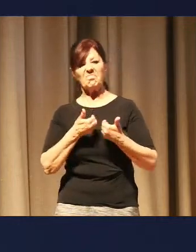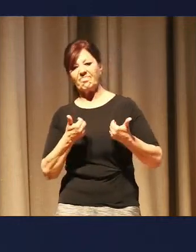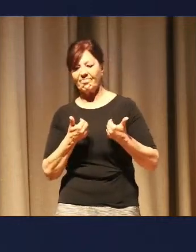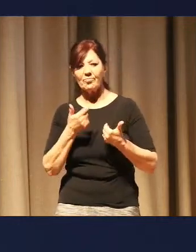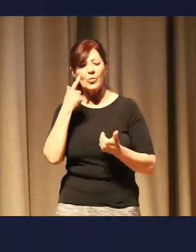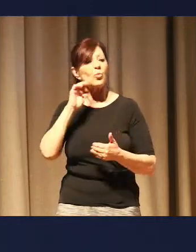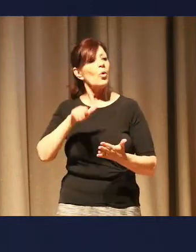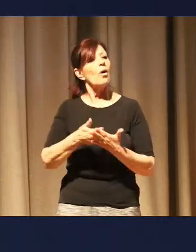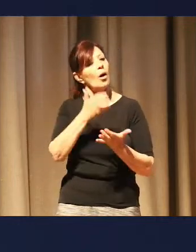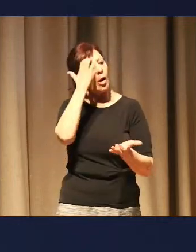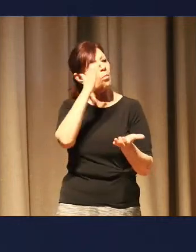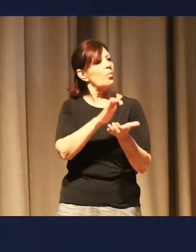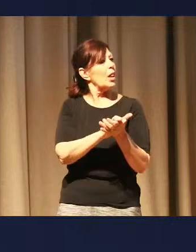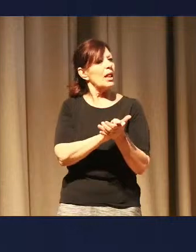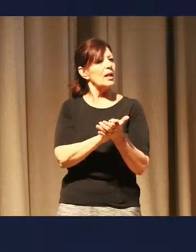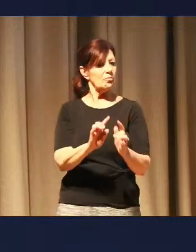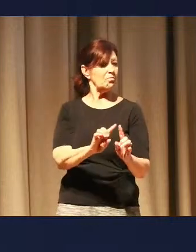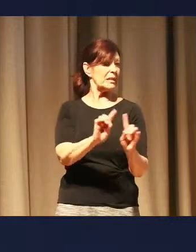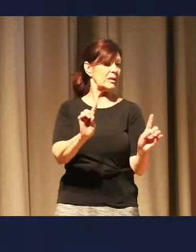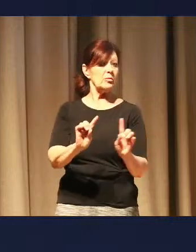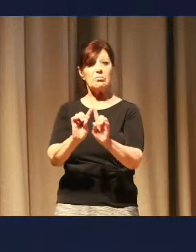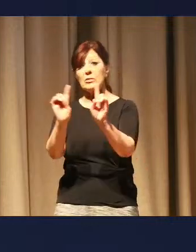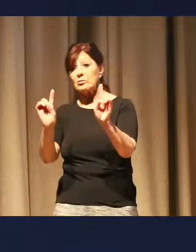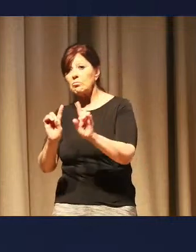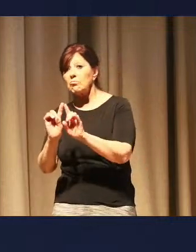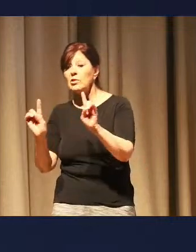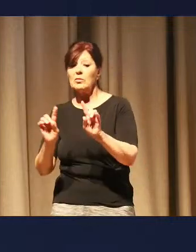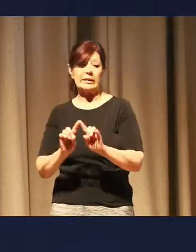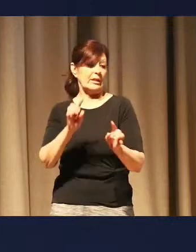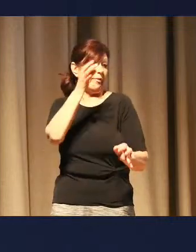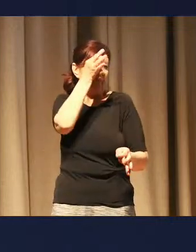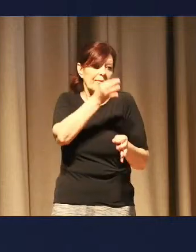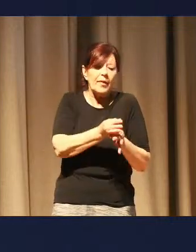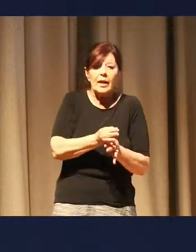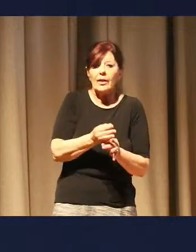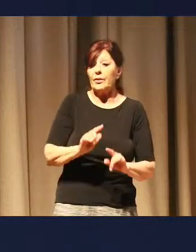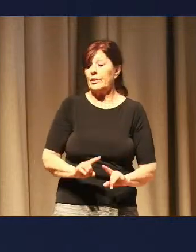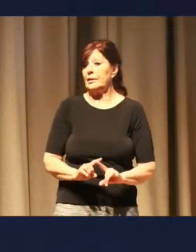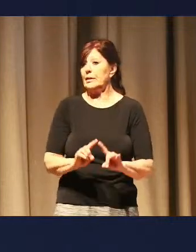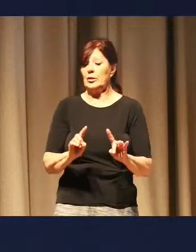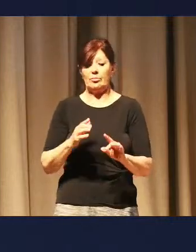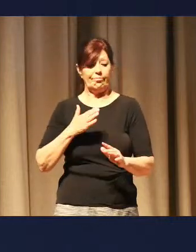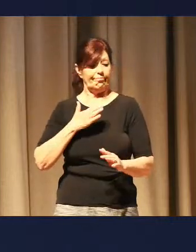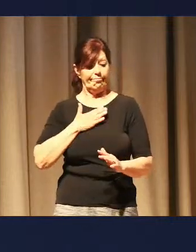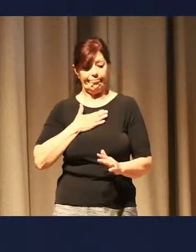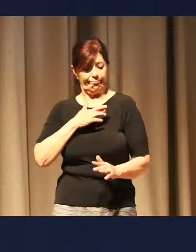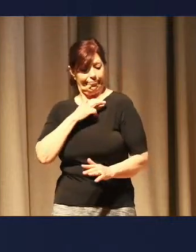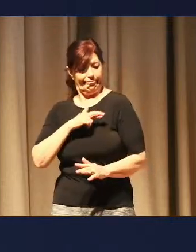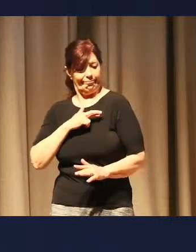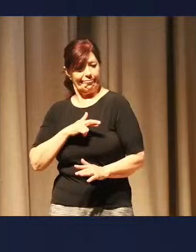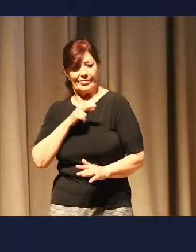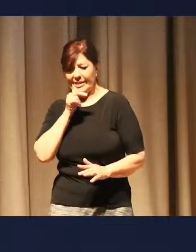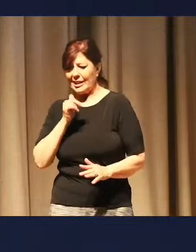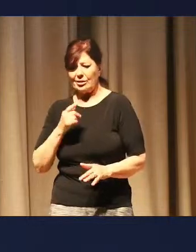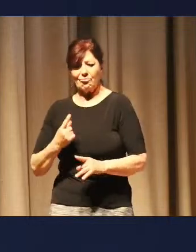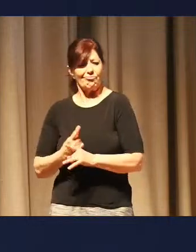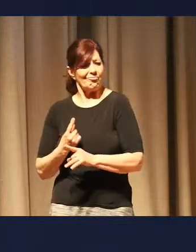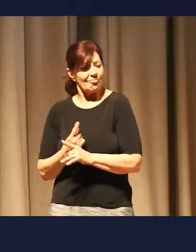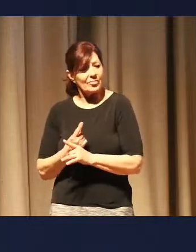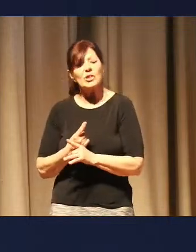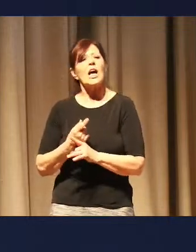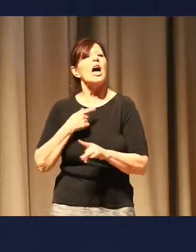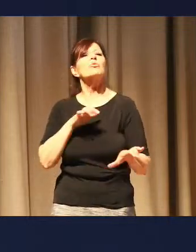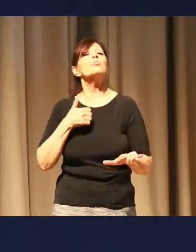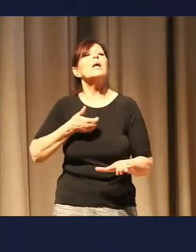we all believe somewhat different things, or we have different faith, or we have a faith that is not a regular faith, or whatever, so I'm going to do